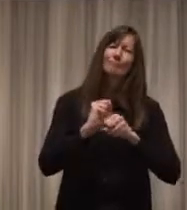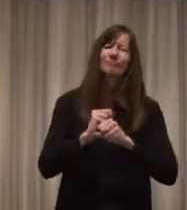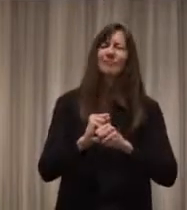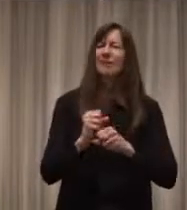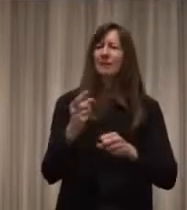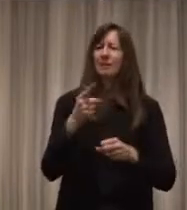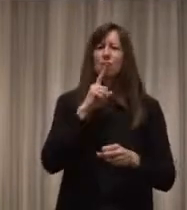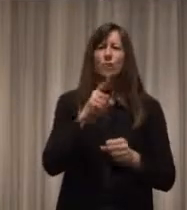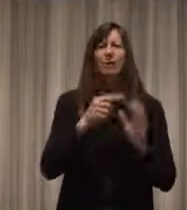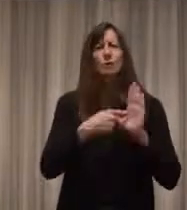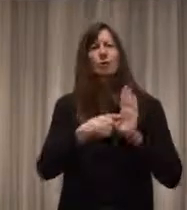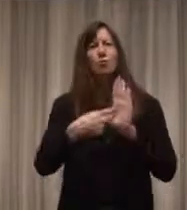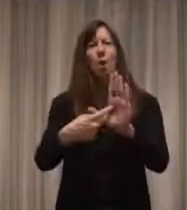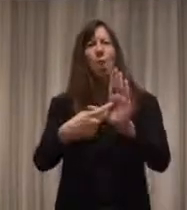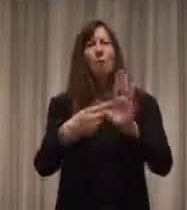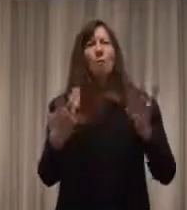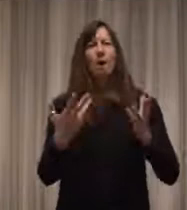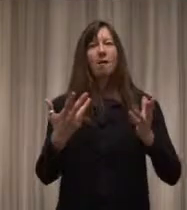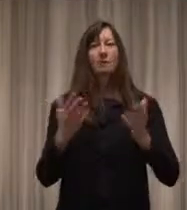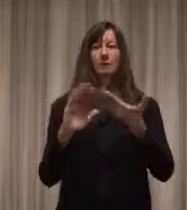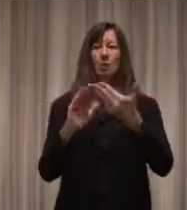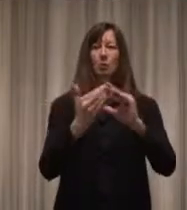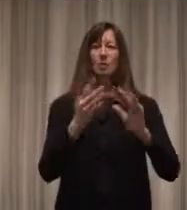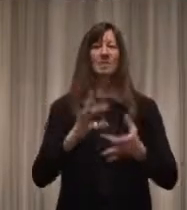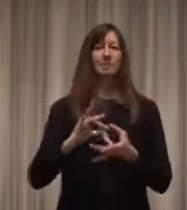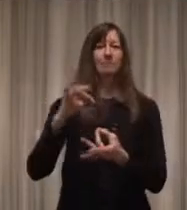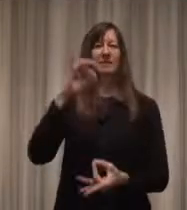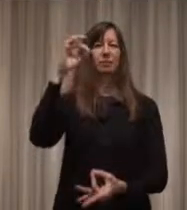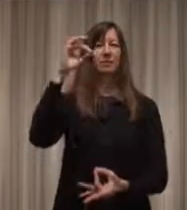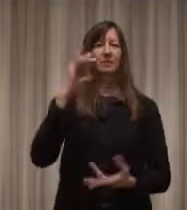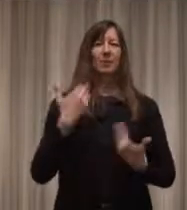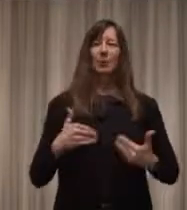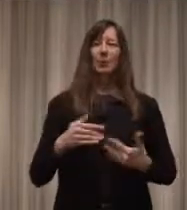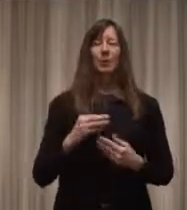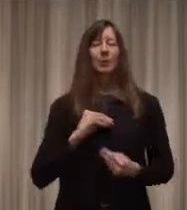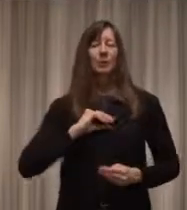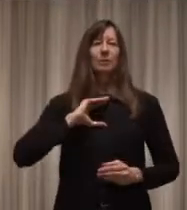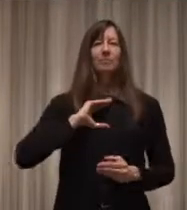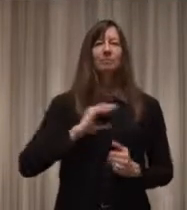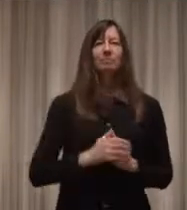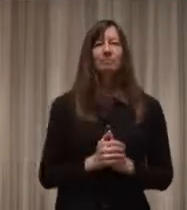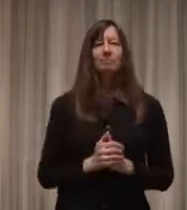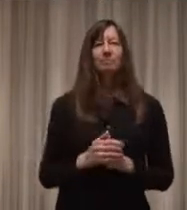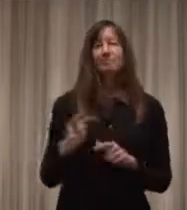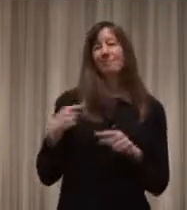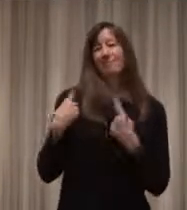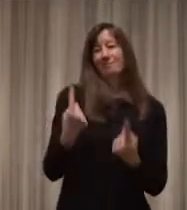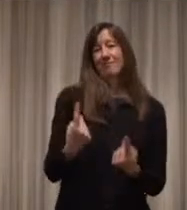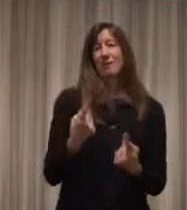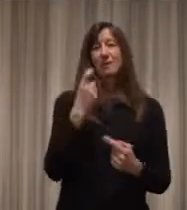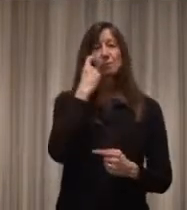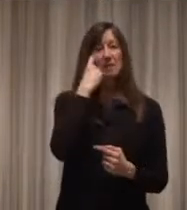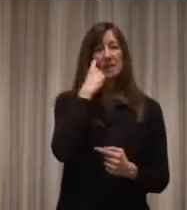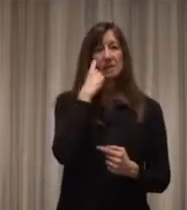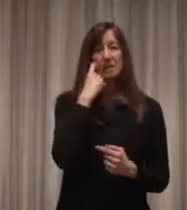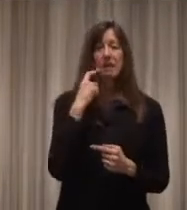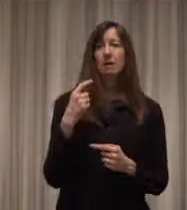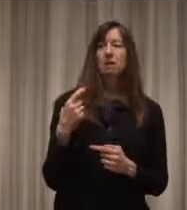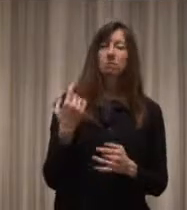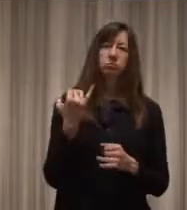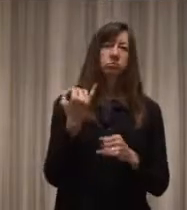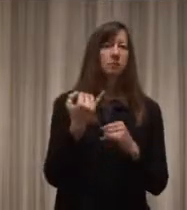I did at the beginning, in the last 48 hours, our essential workers and frontline workers, our